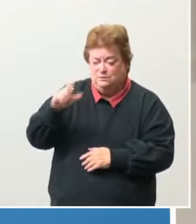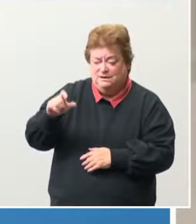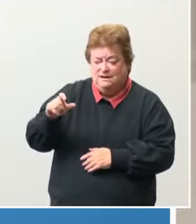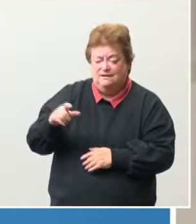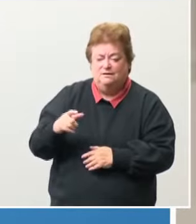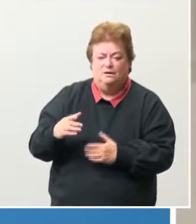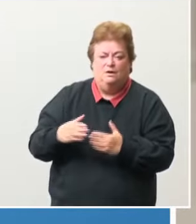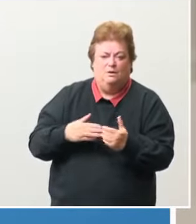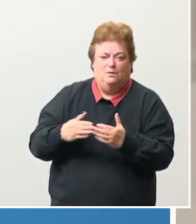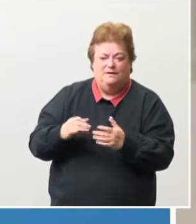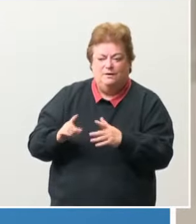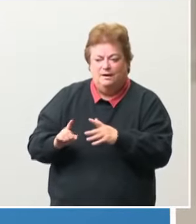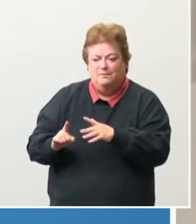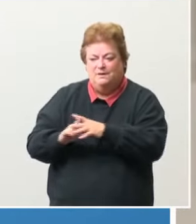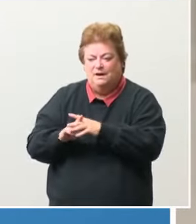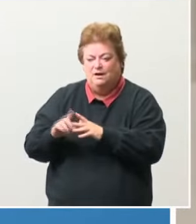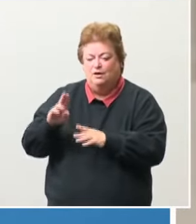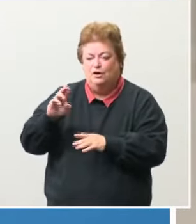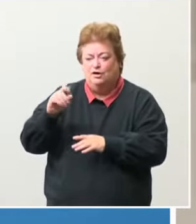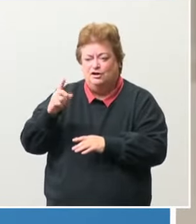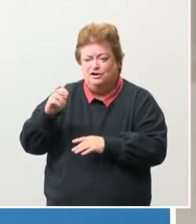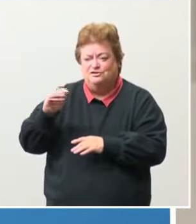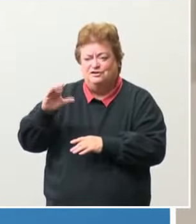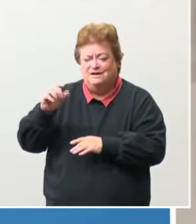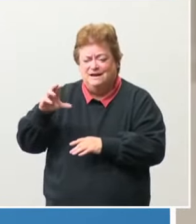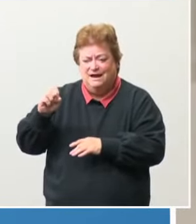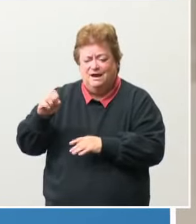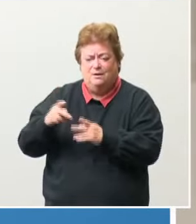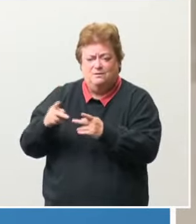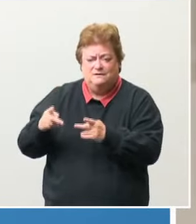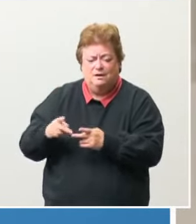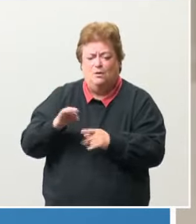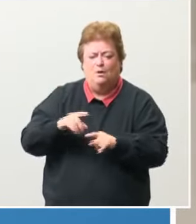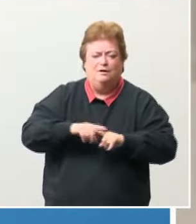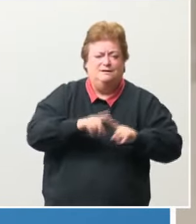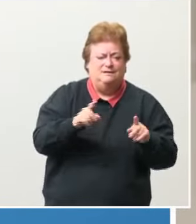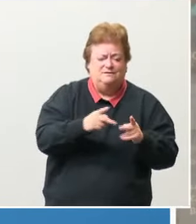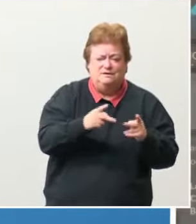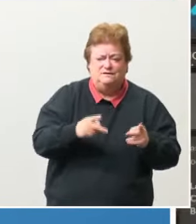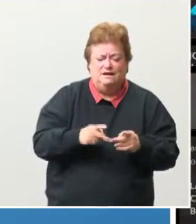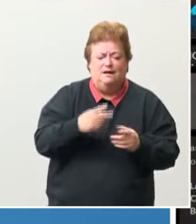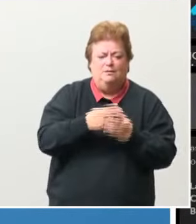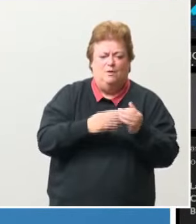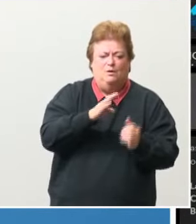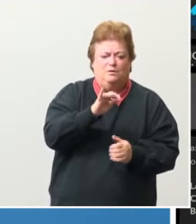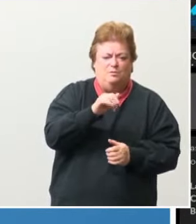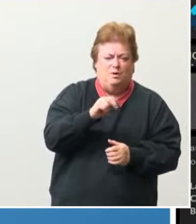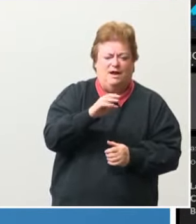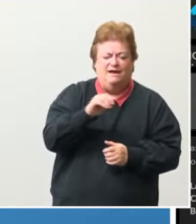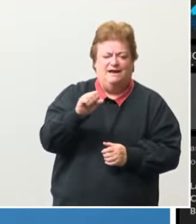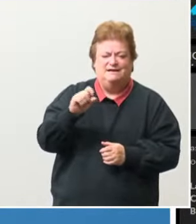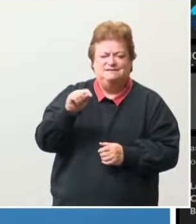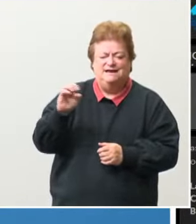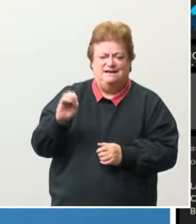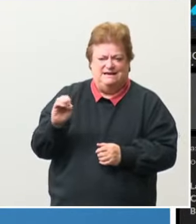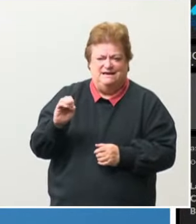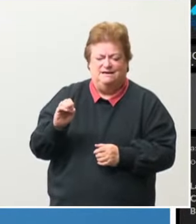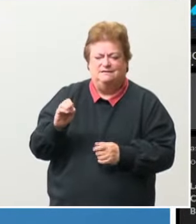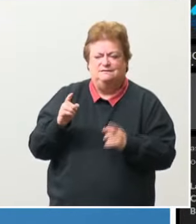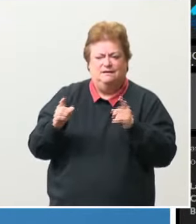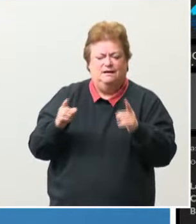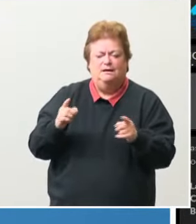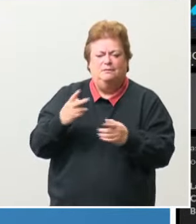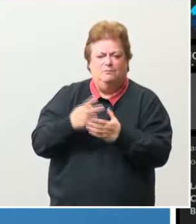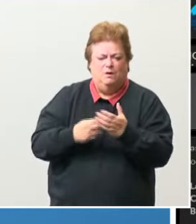whether they appear in an urgent care setting or in a different setting. Both Bryan and St. Elizabeth's have